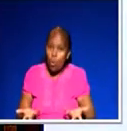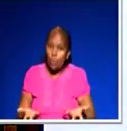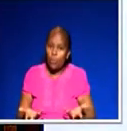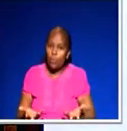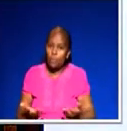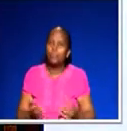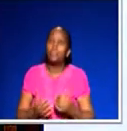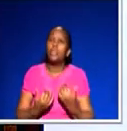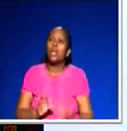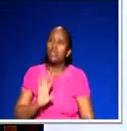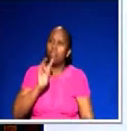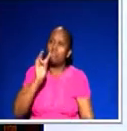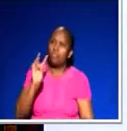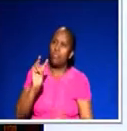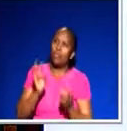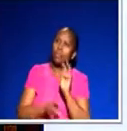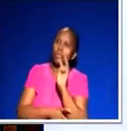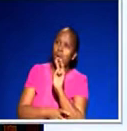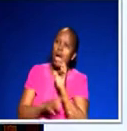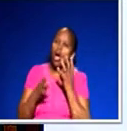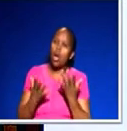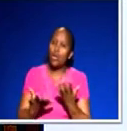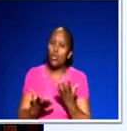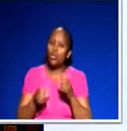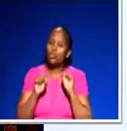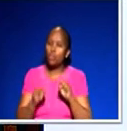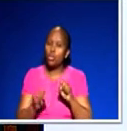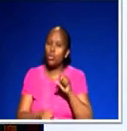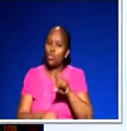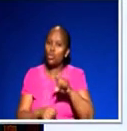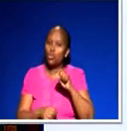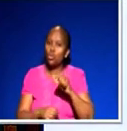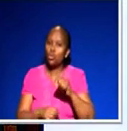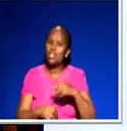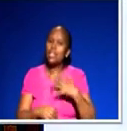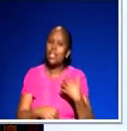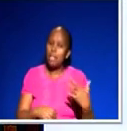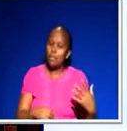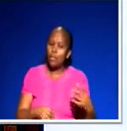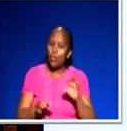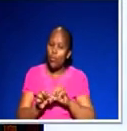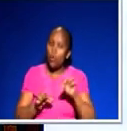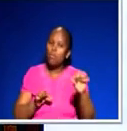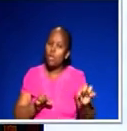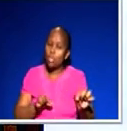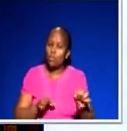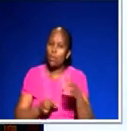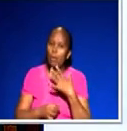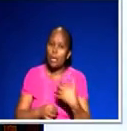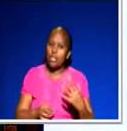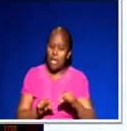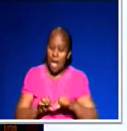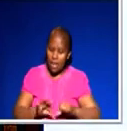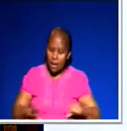Let's now see how we can be able to choose an instrument for measurement of a particular